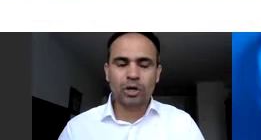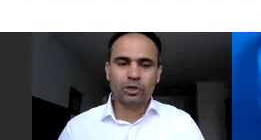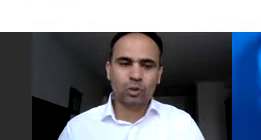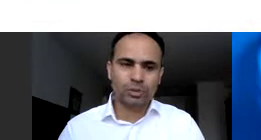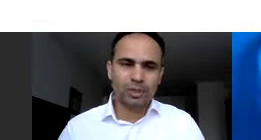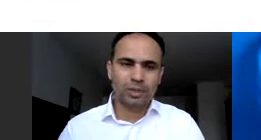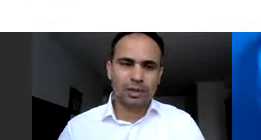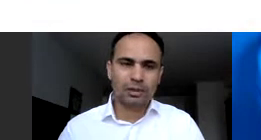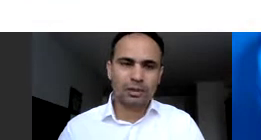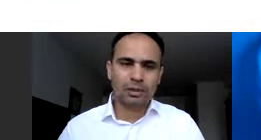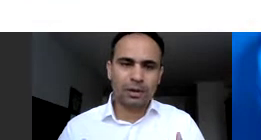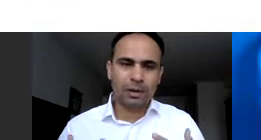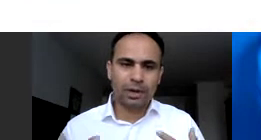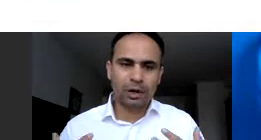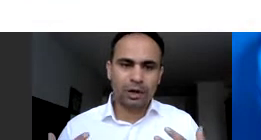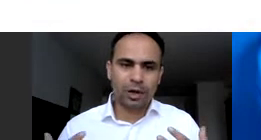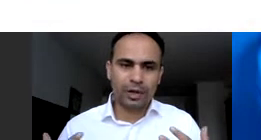the target groups,